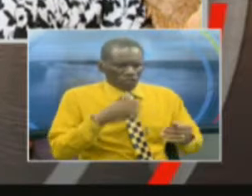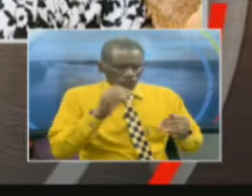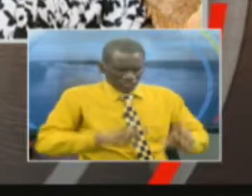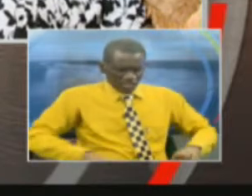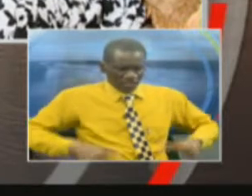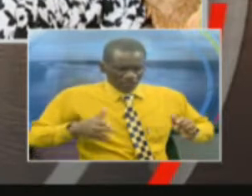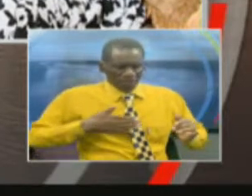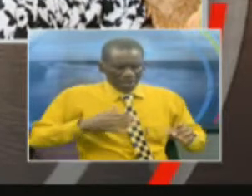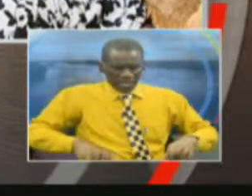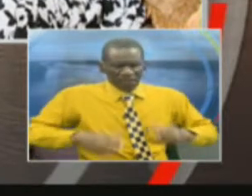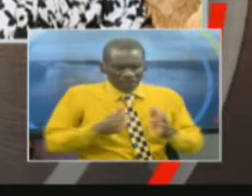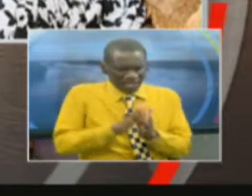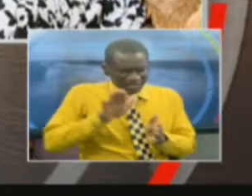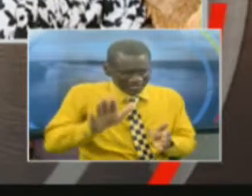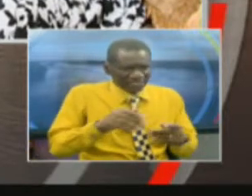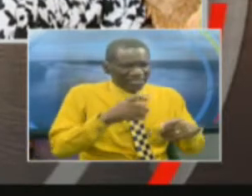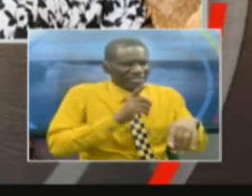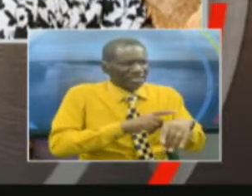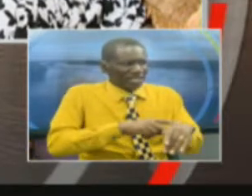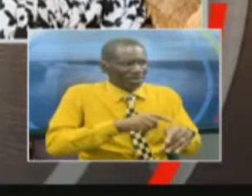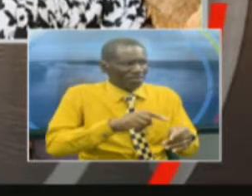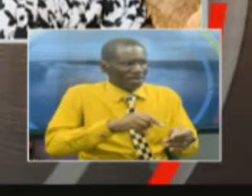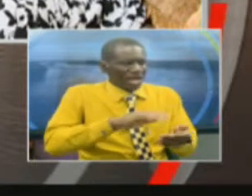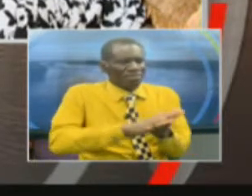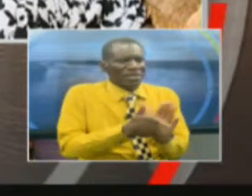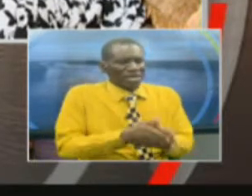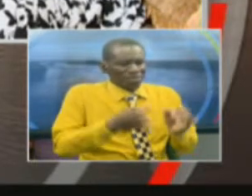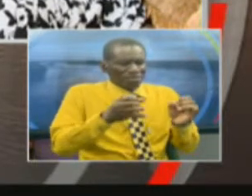his. But now when I become a new mother,